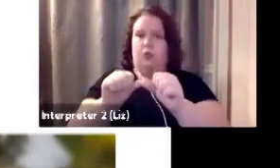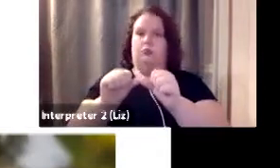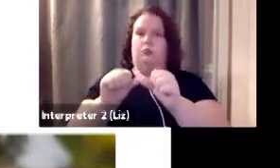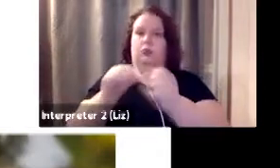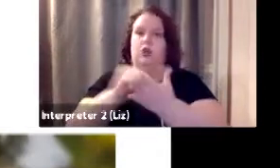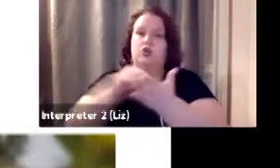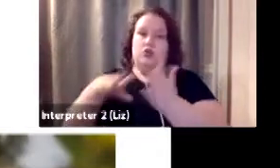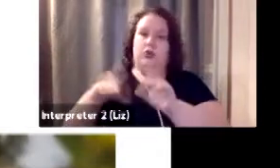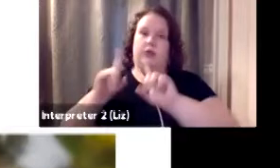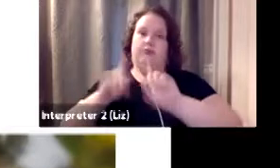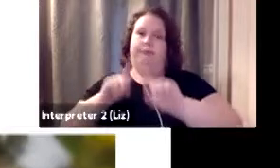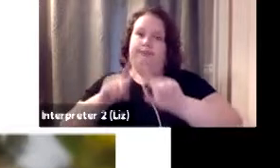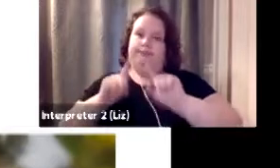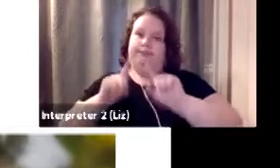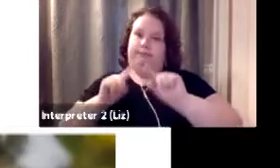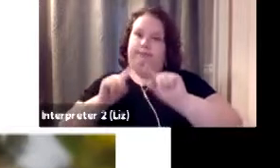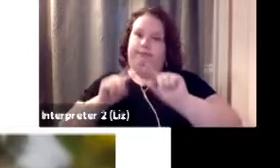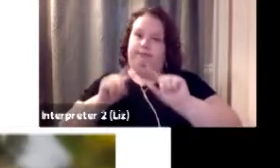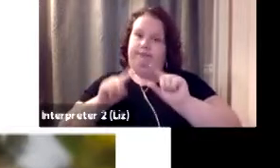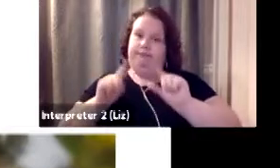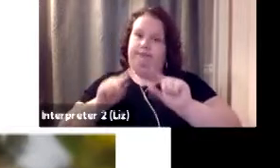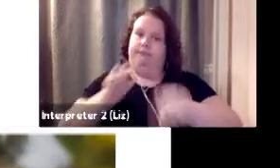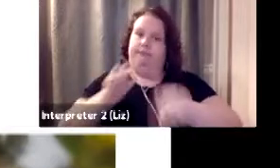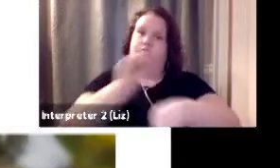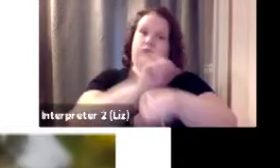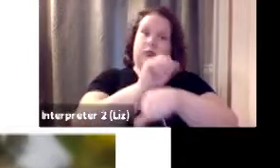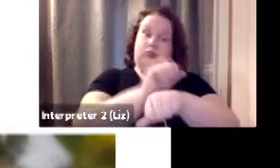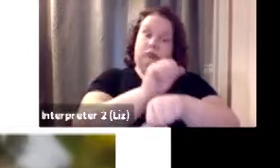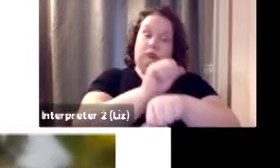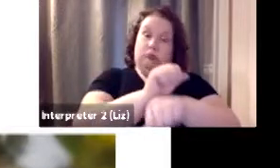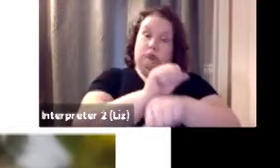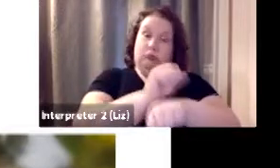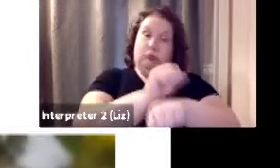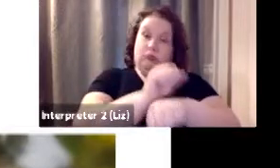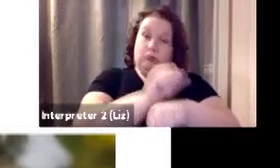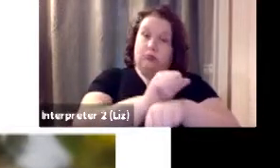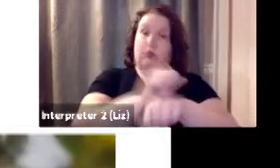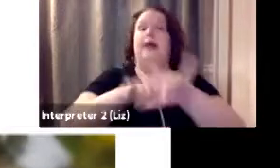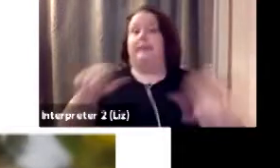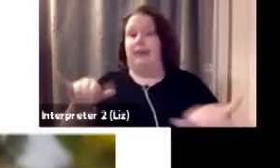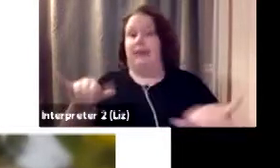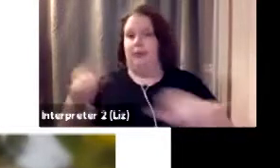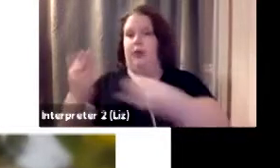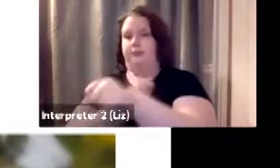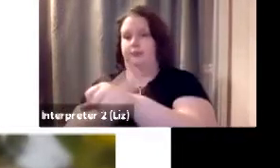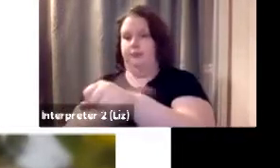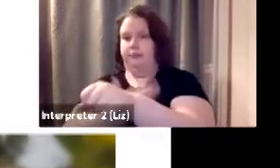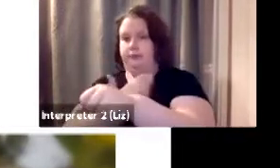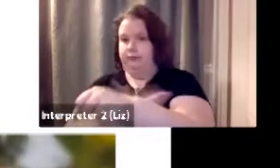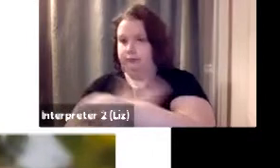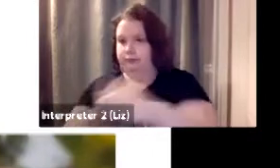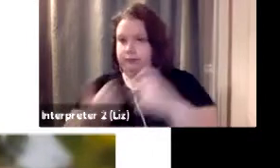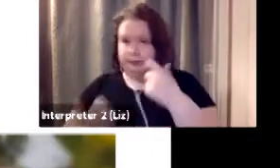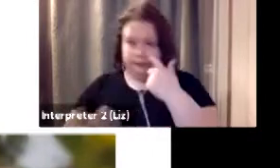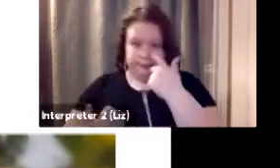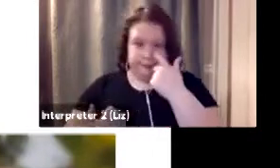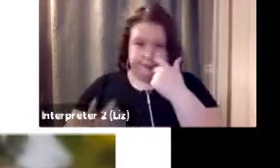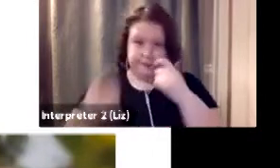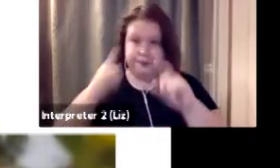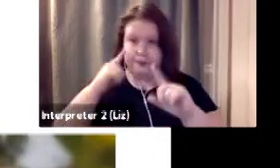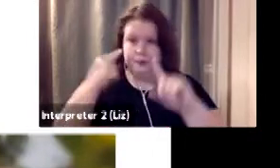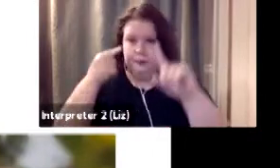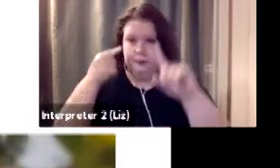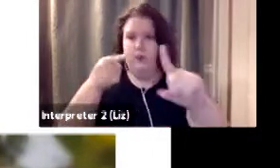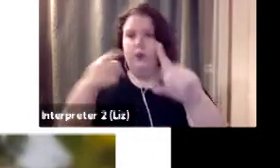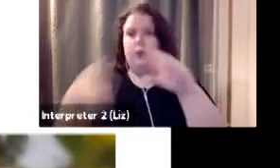segment off the construction zone. And so here the, the goal was to augment the existing facilities while maintaining